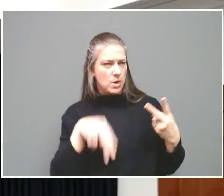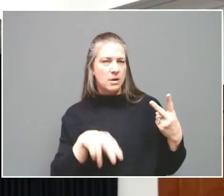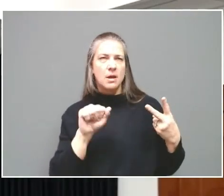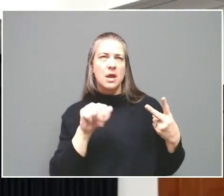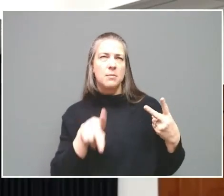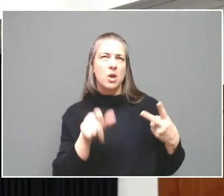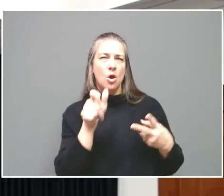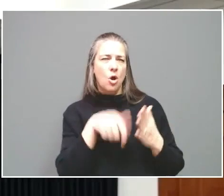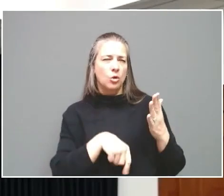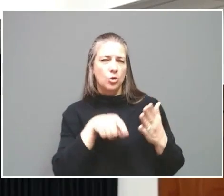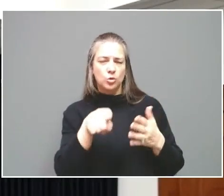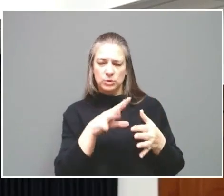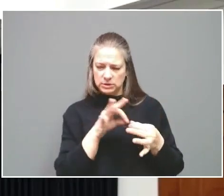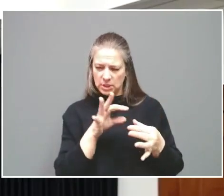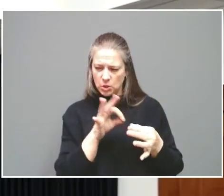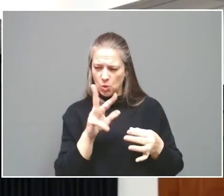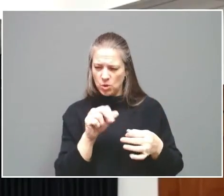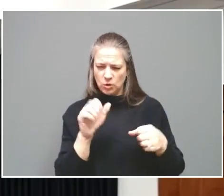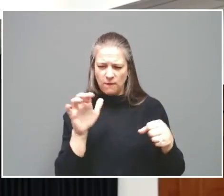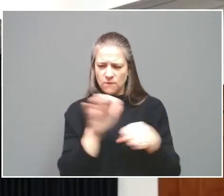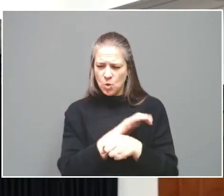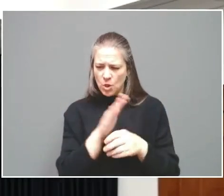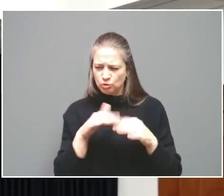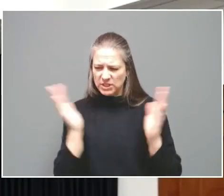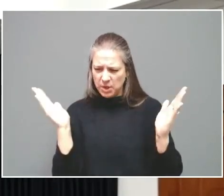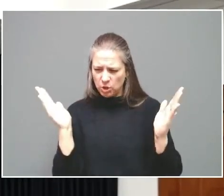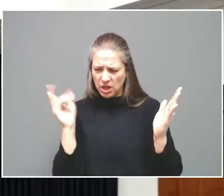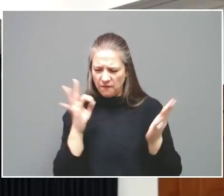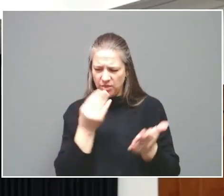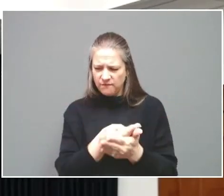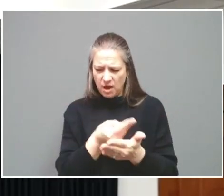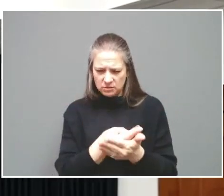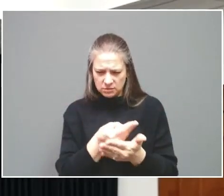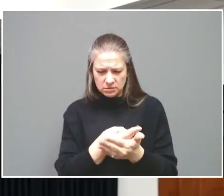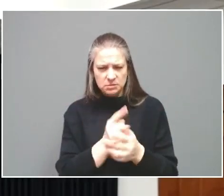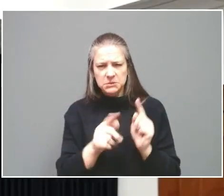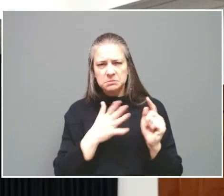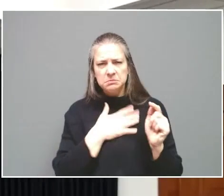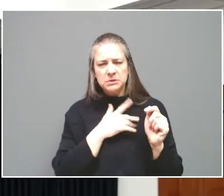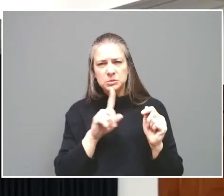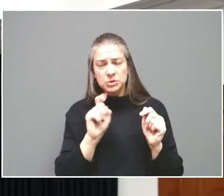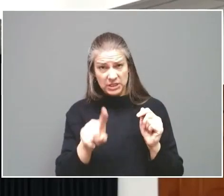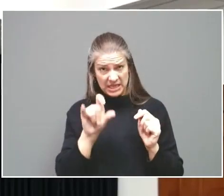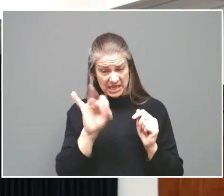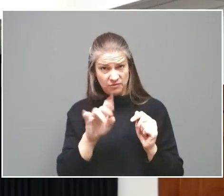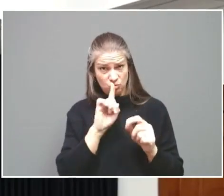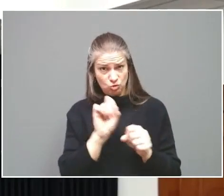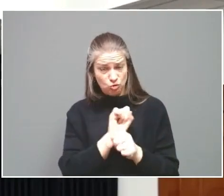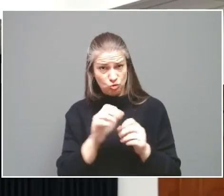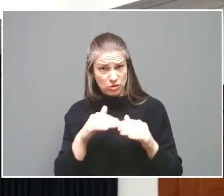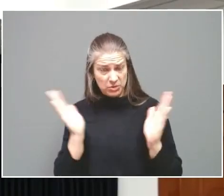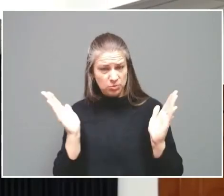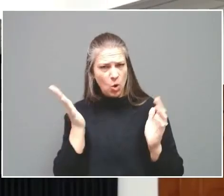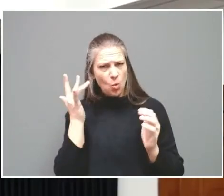had said there was full transparency of these funds. My question is, if there was, then why did